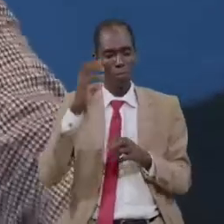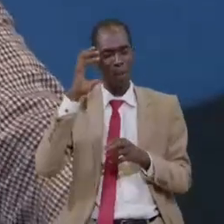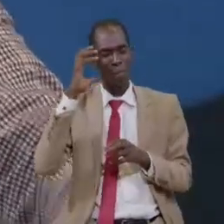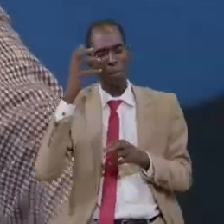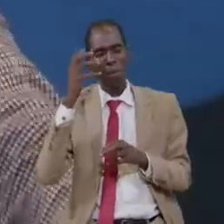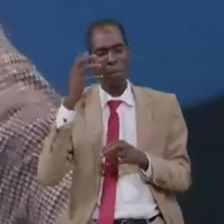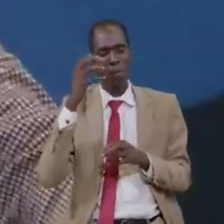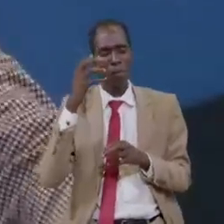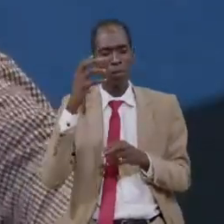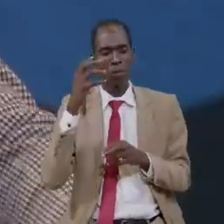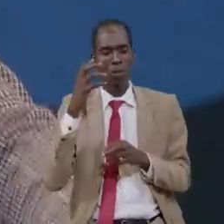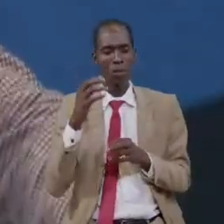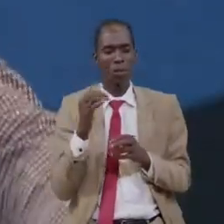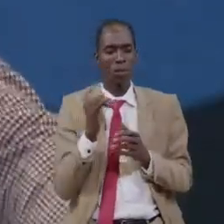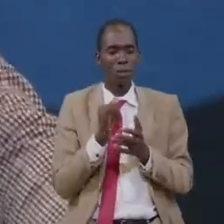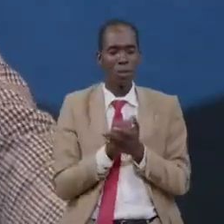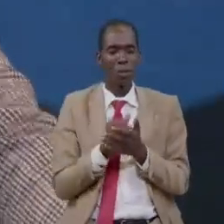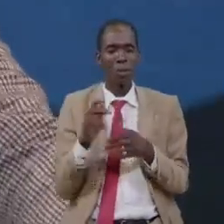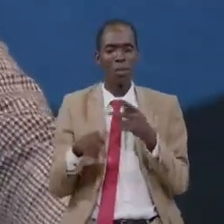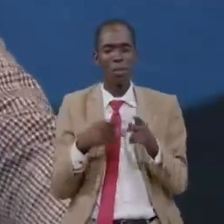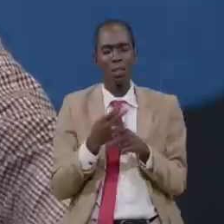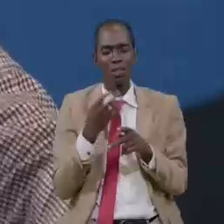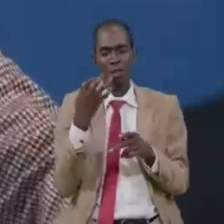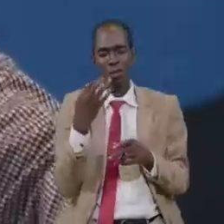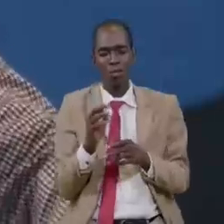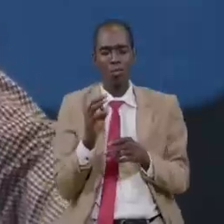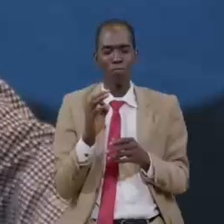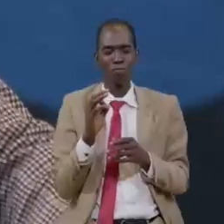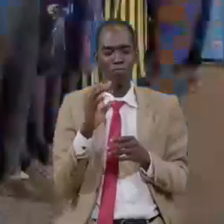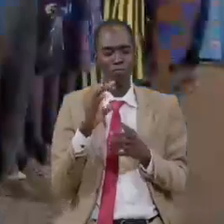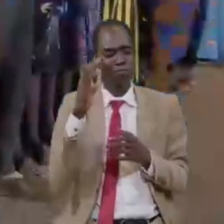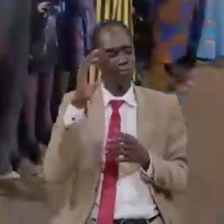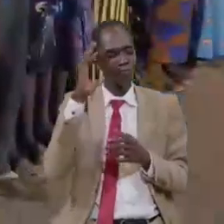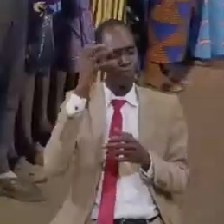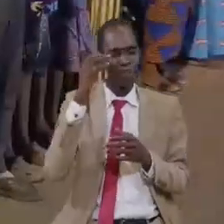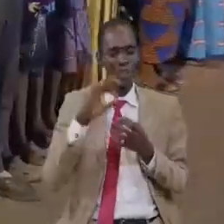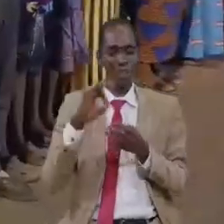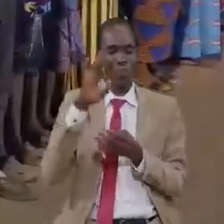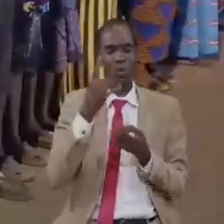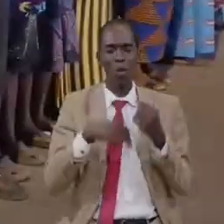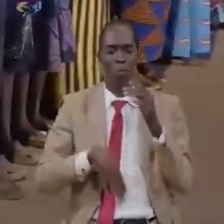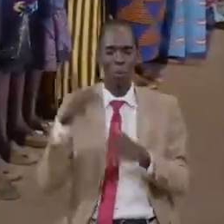is that kind of lunatic spirit, come out in Jesus' name. Amen.